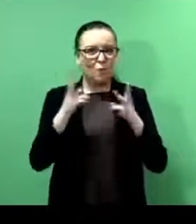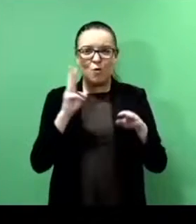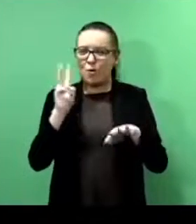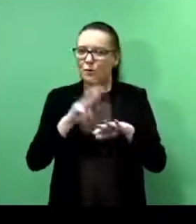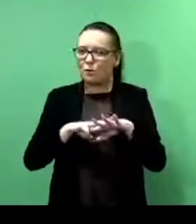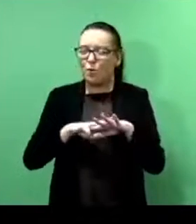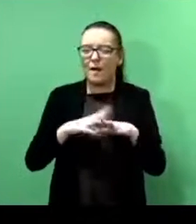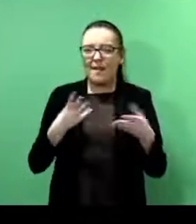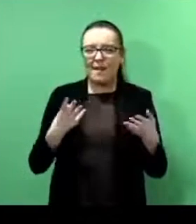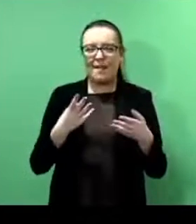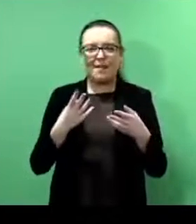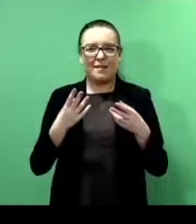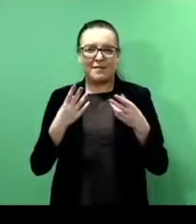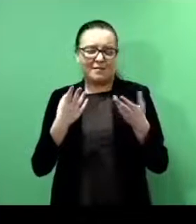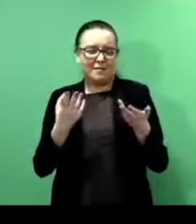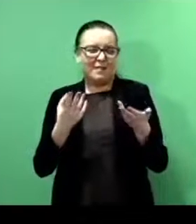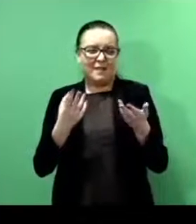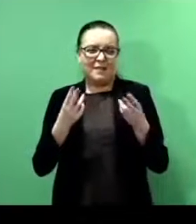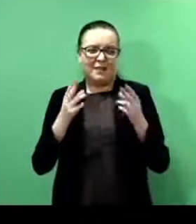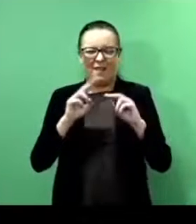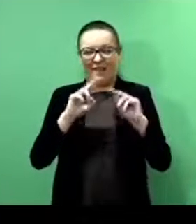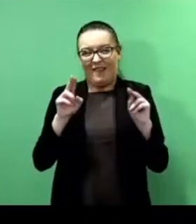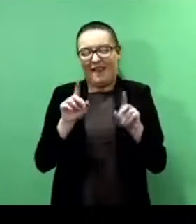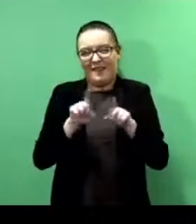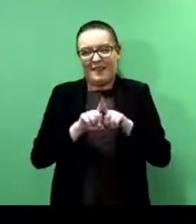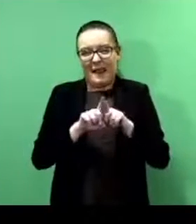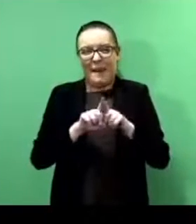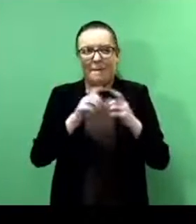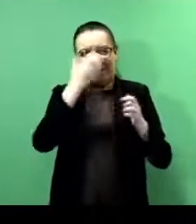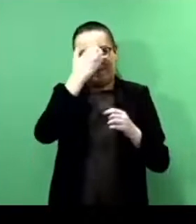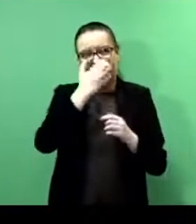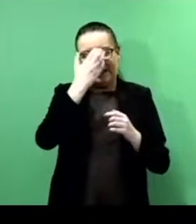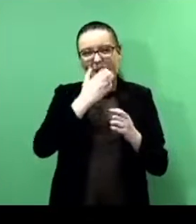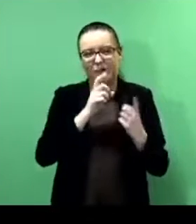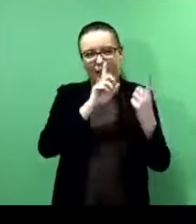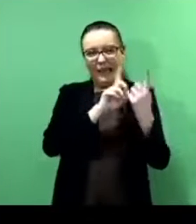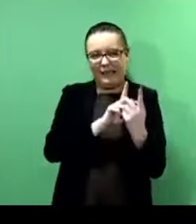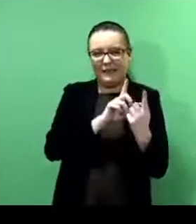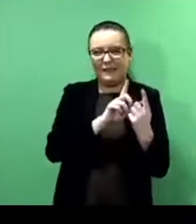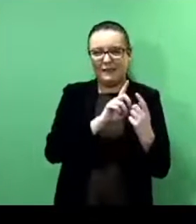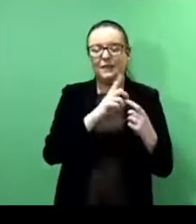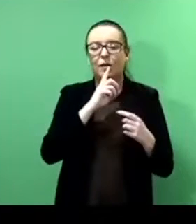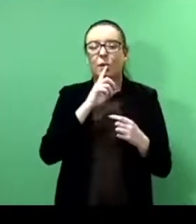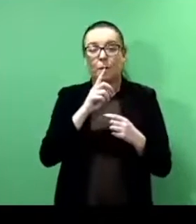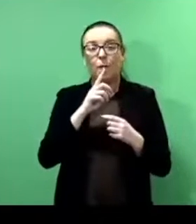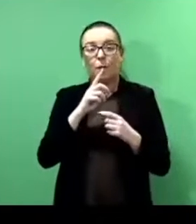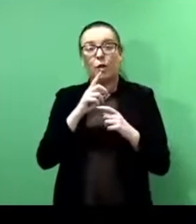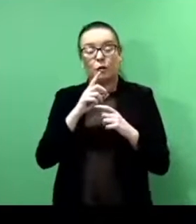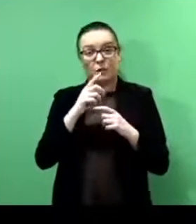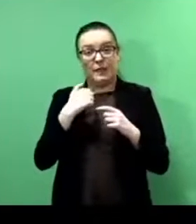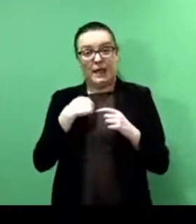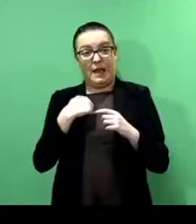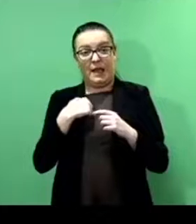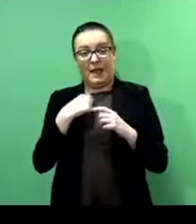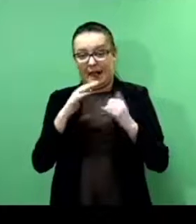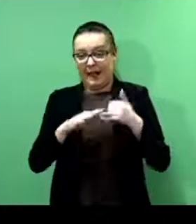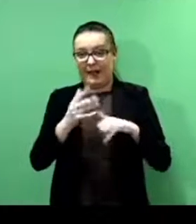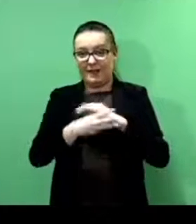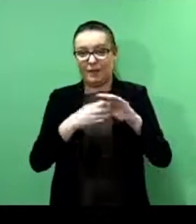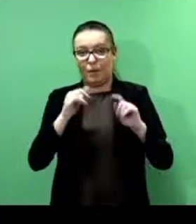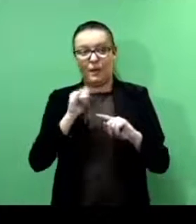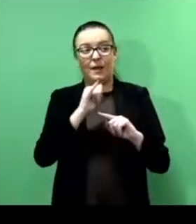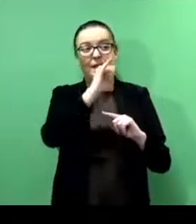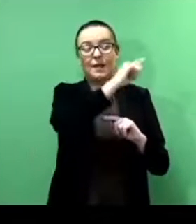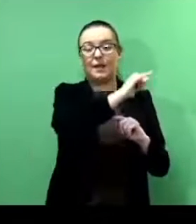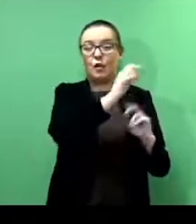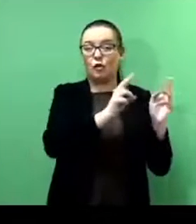really, really well. It's no substitute for meeting people in person, and I was fortunate enough last June to go to a programme manager meeting in Boston to meet Mary Walsh, to meet